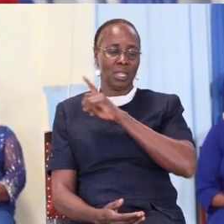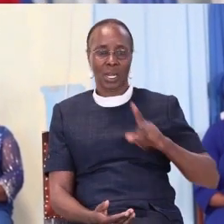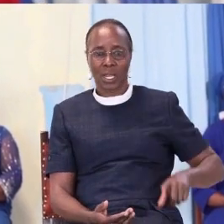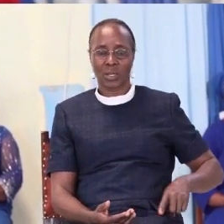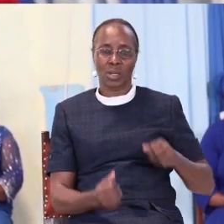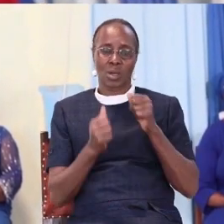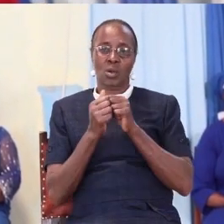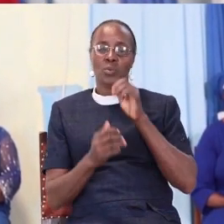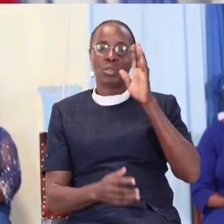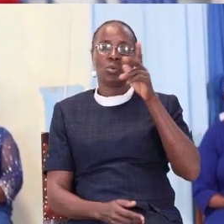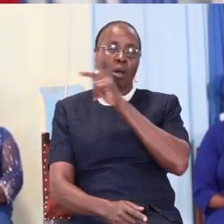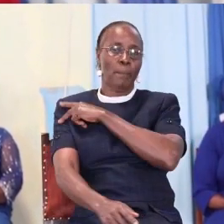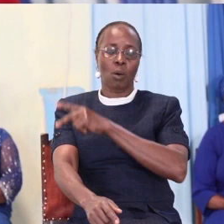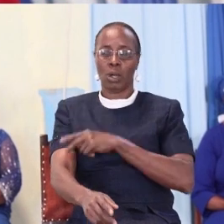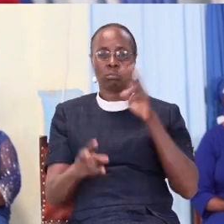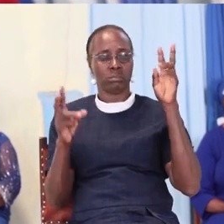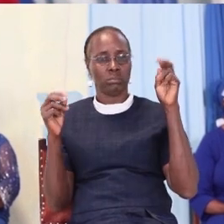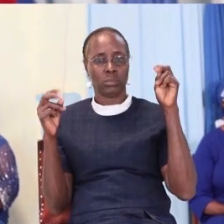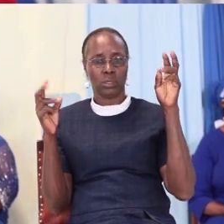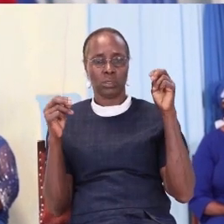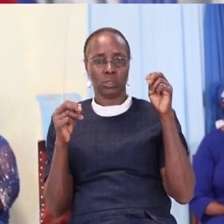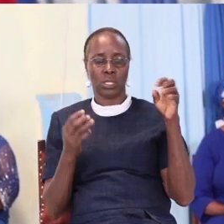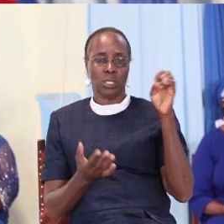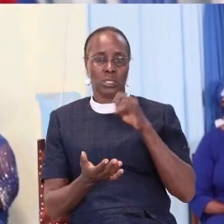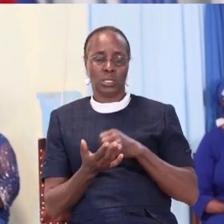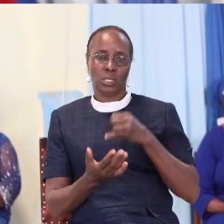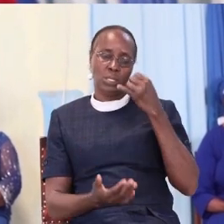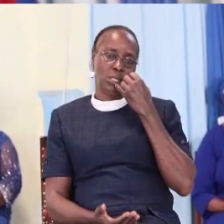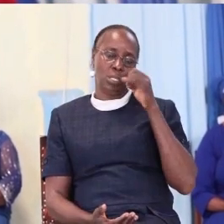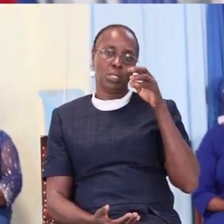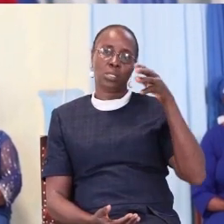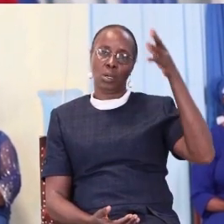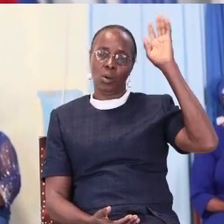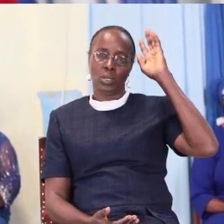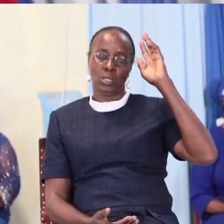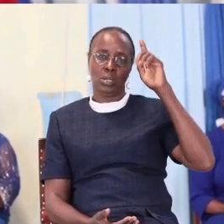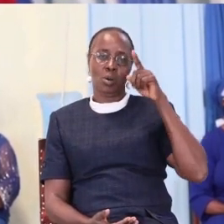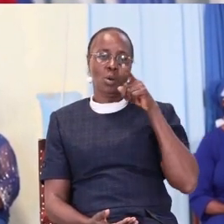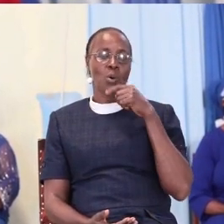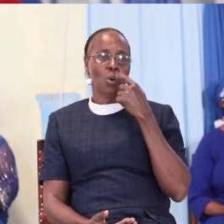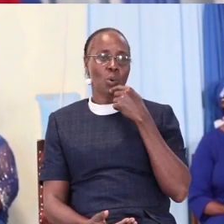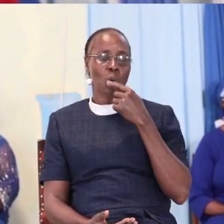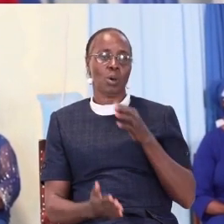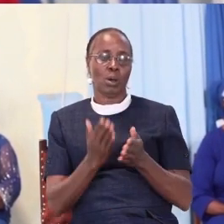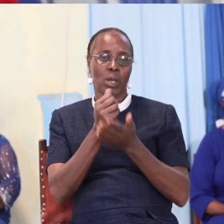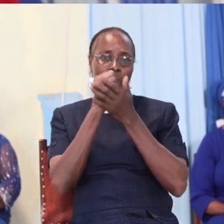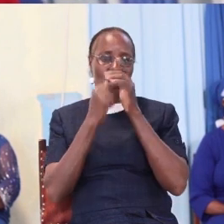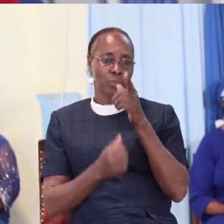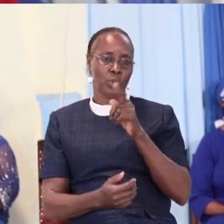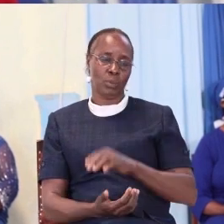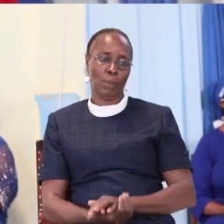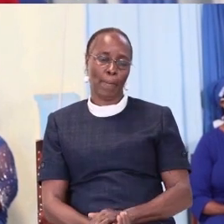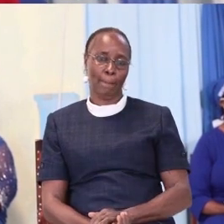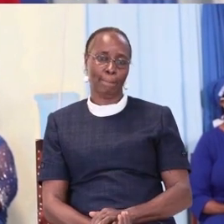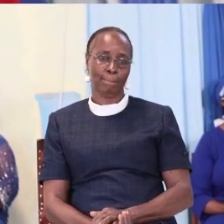is going to drive these people out for you because they are wicked. It is not because you